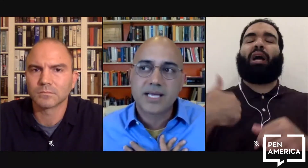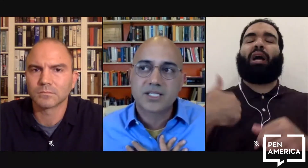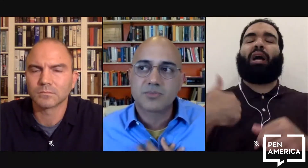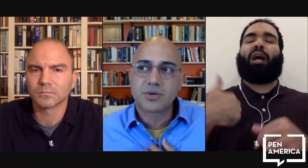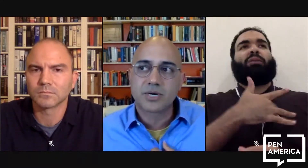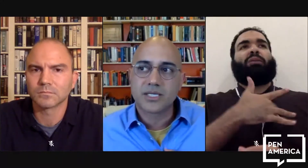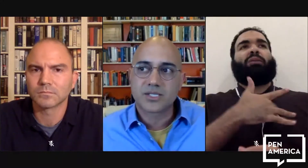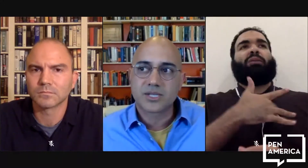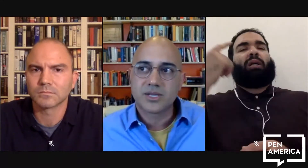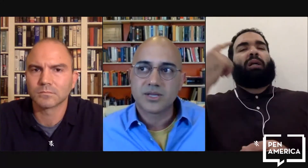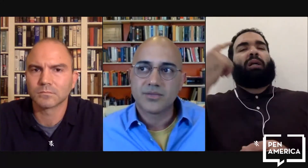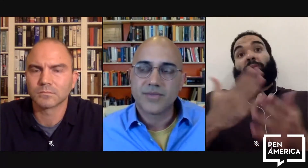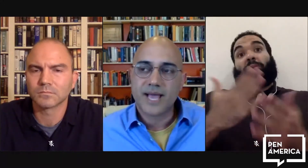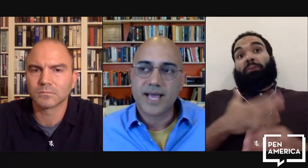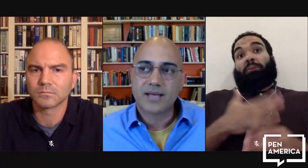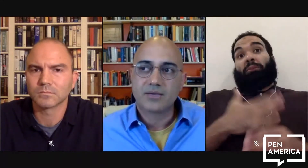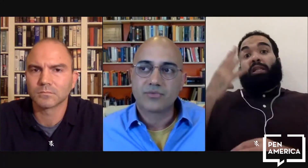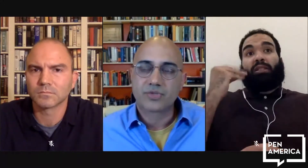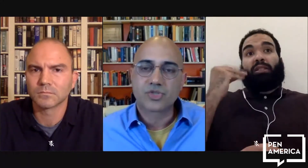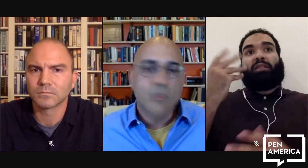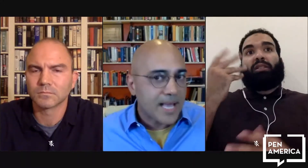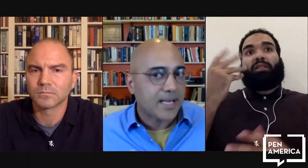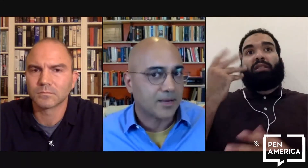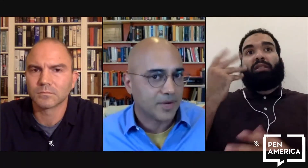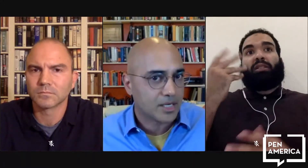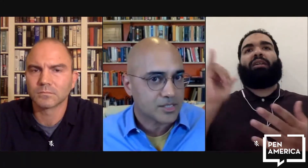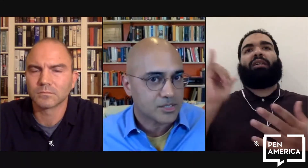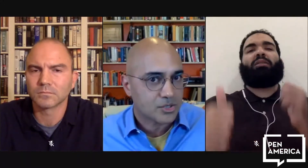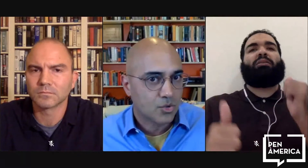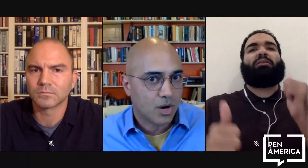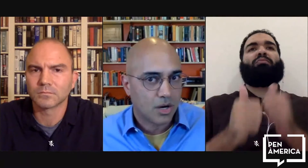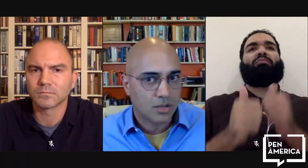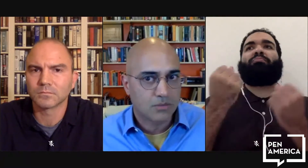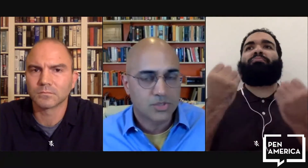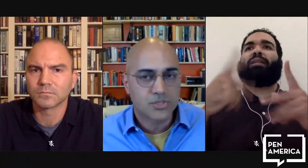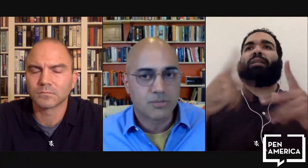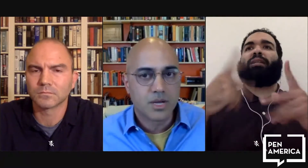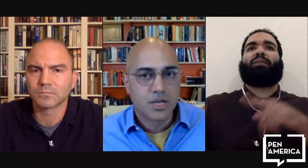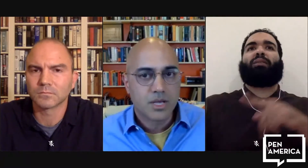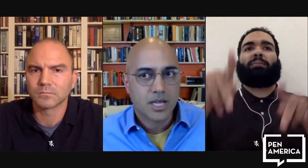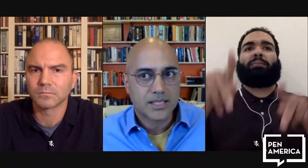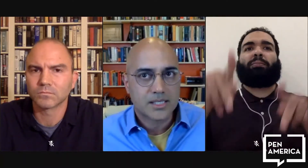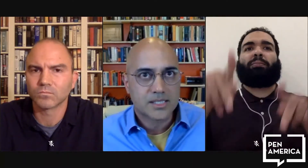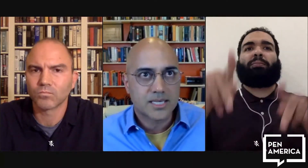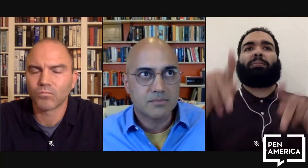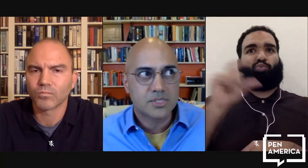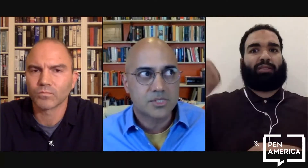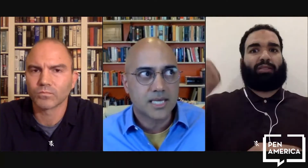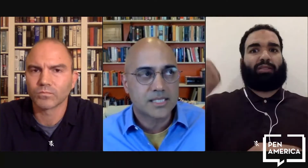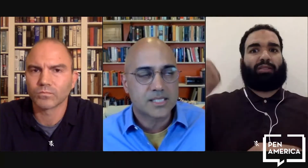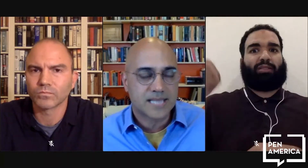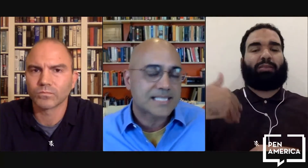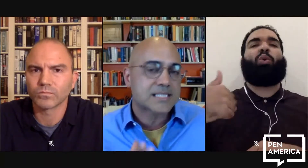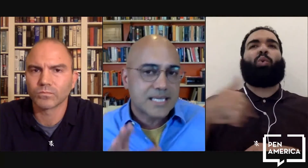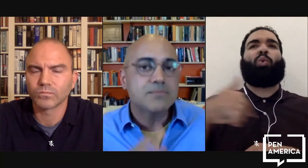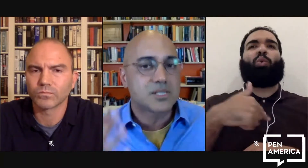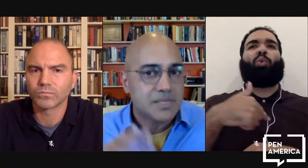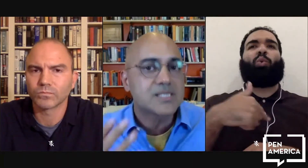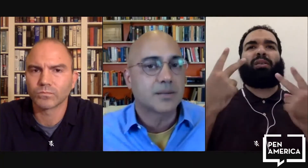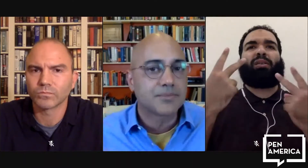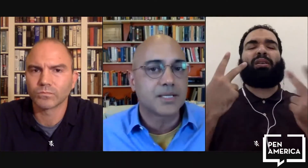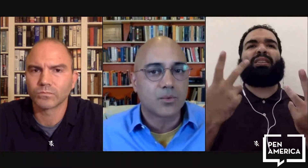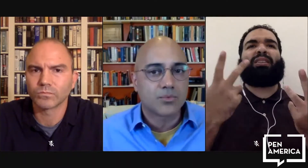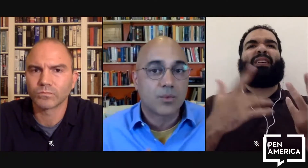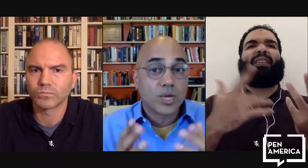in my experience, that for so many of us who are Muslim, that seems